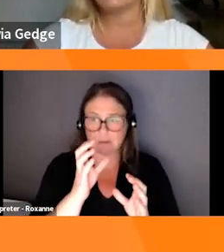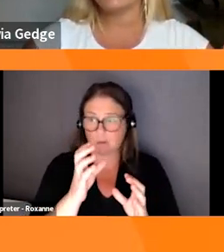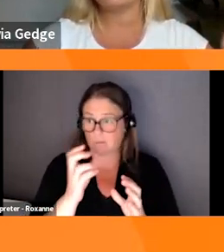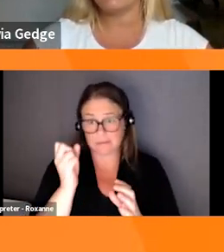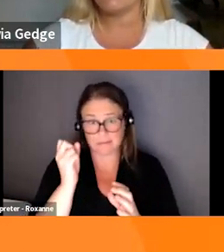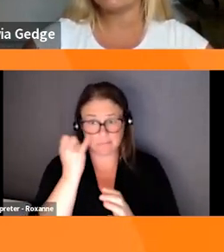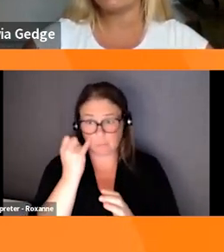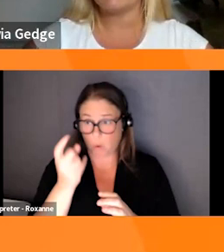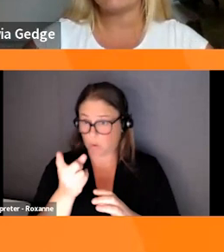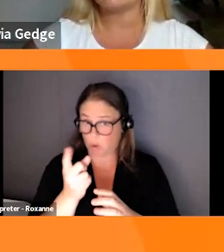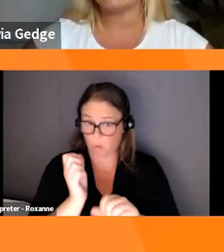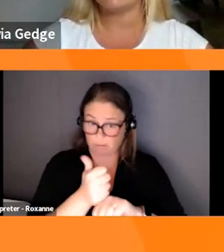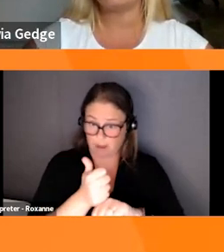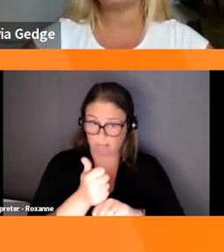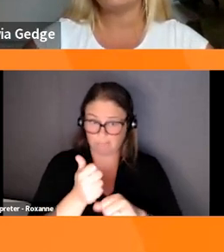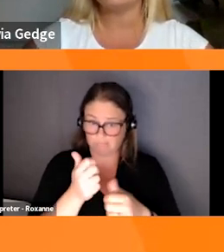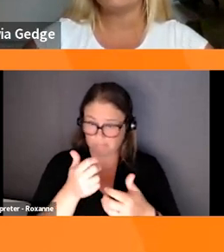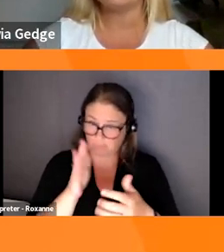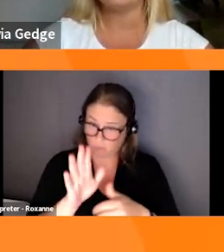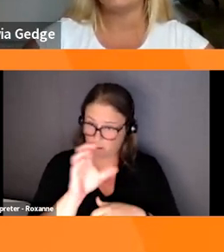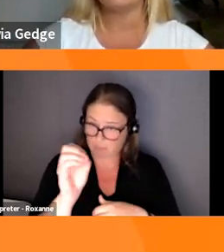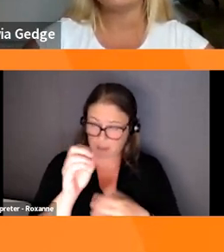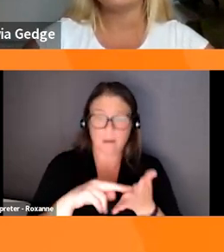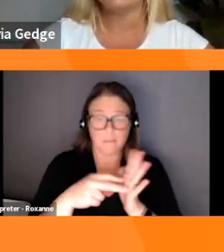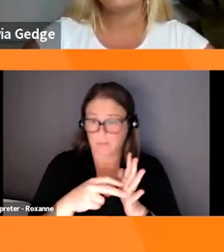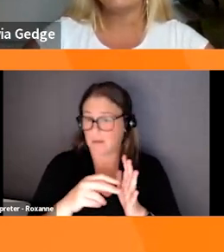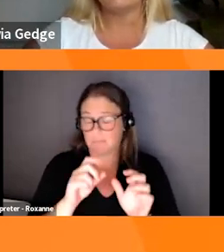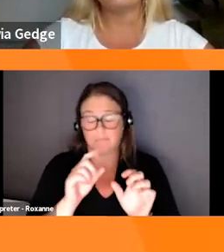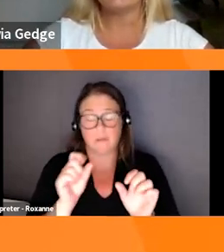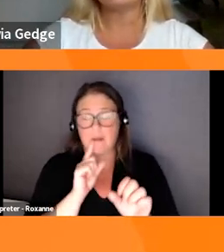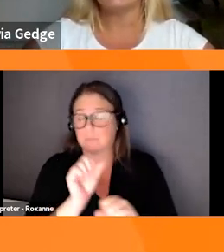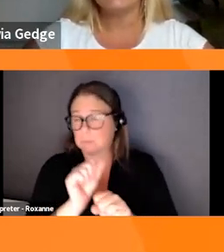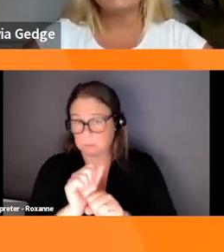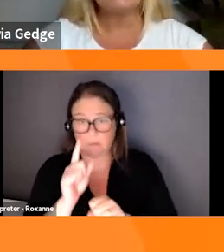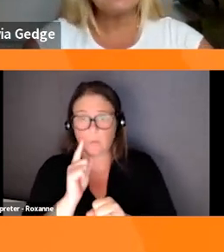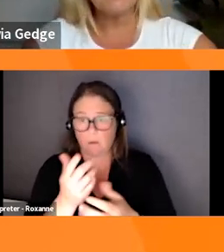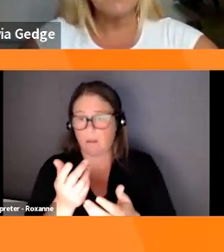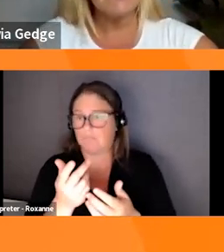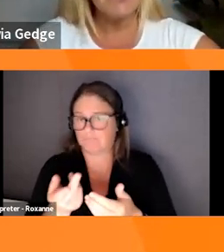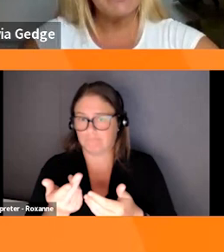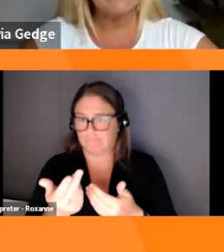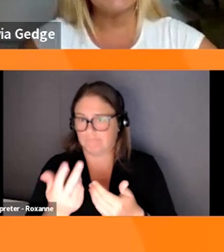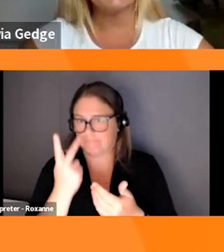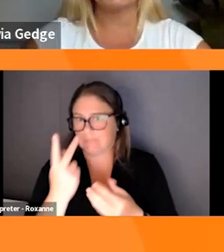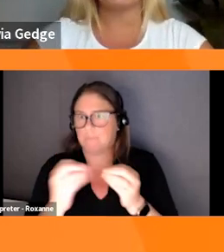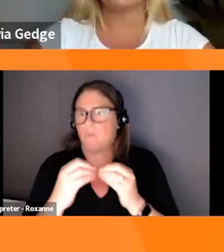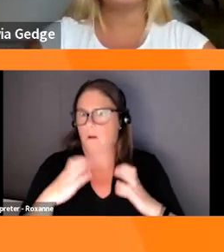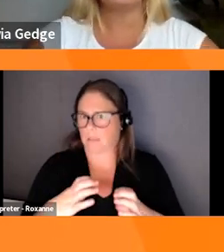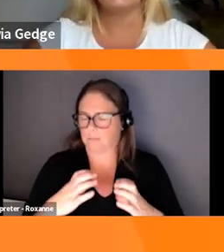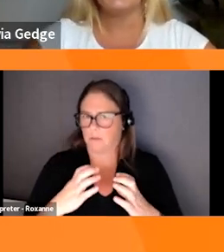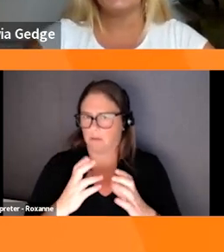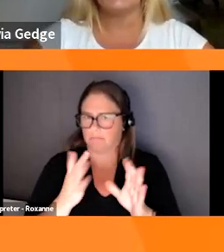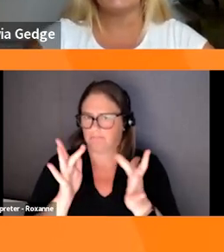can attract a customer base that will be your biggest supporters. As well, depending on sort of